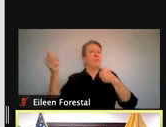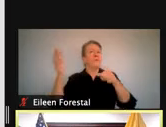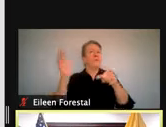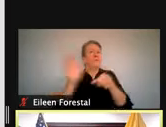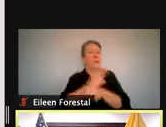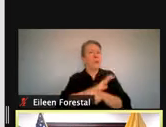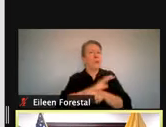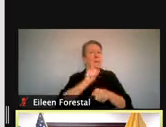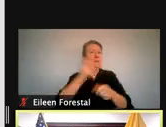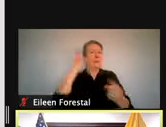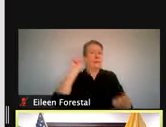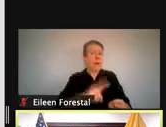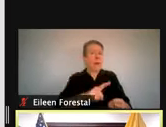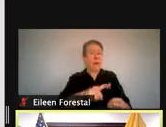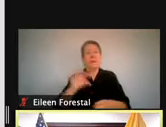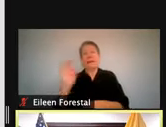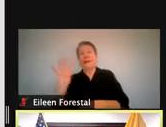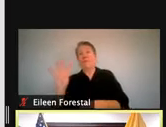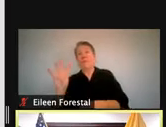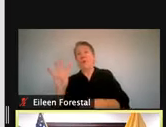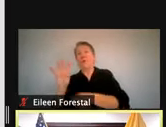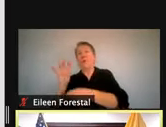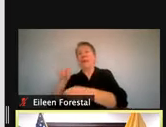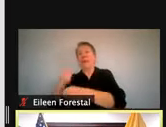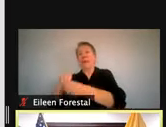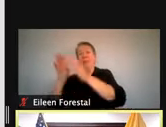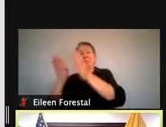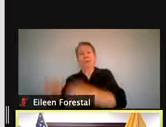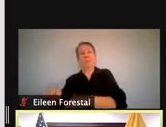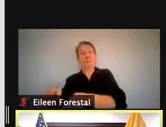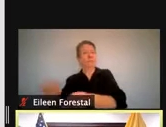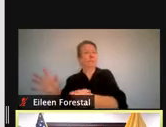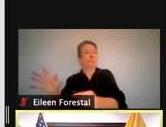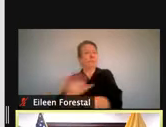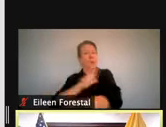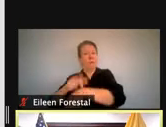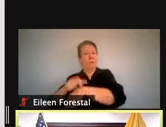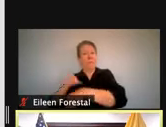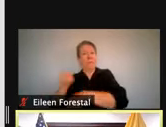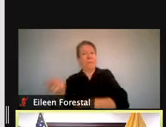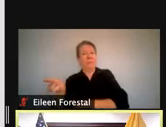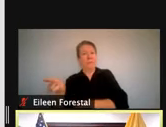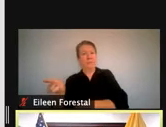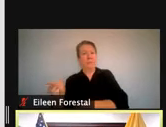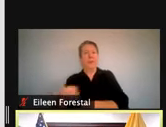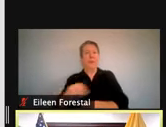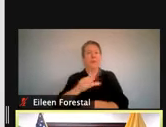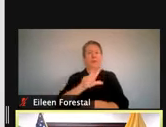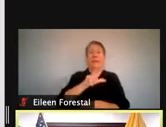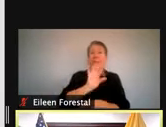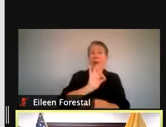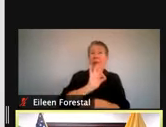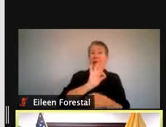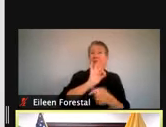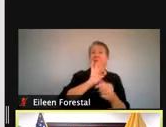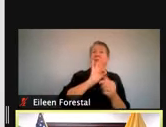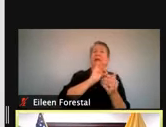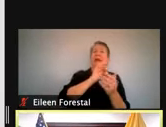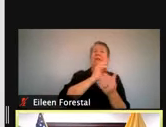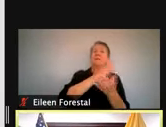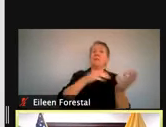have complete in-person. That's up slightly. And 39 districts have a combination of all of the above, depending on a mix